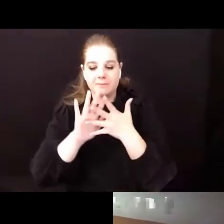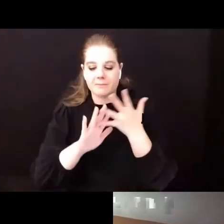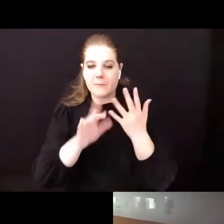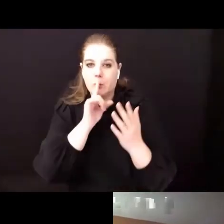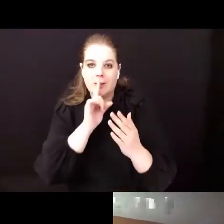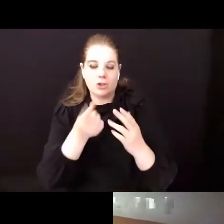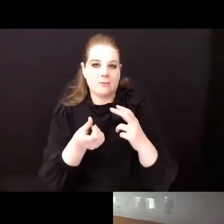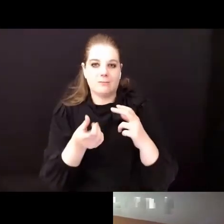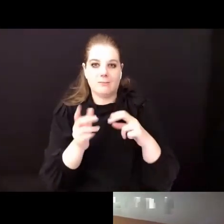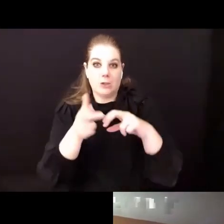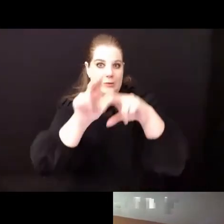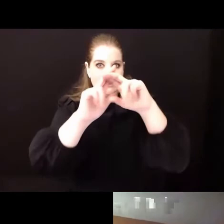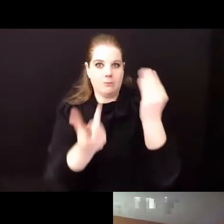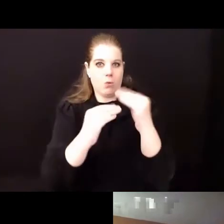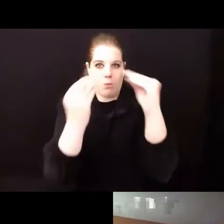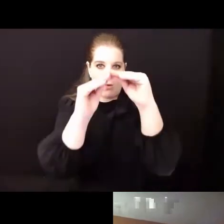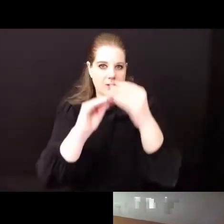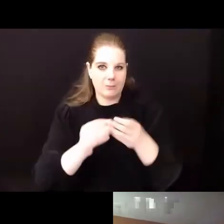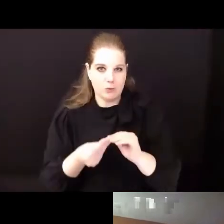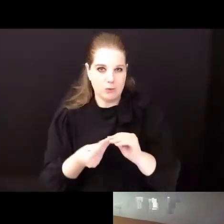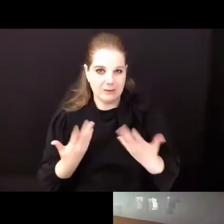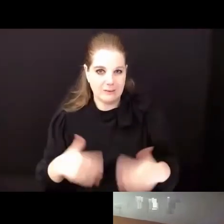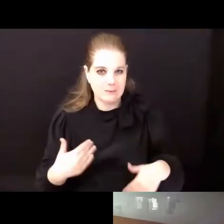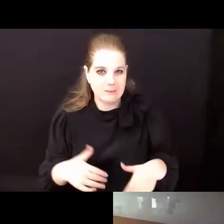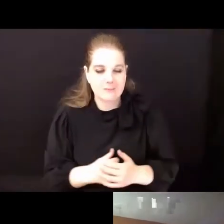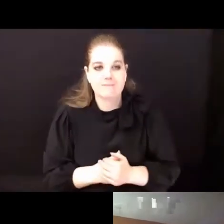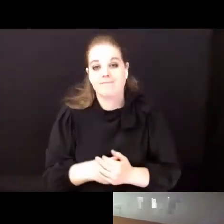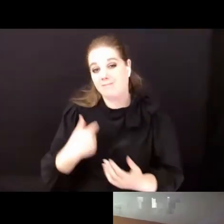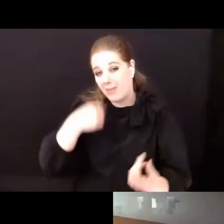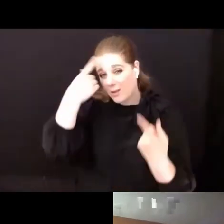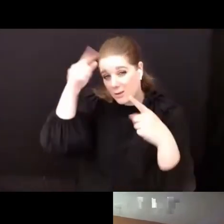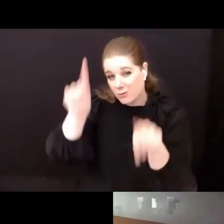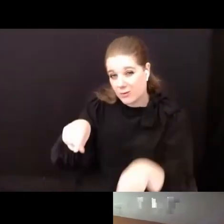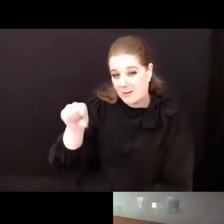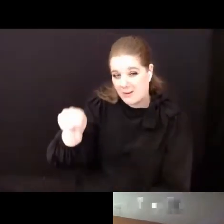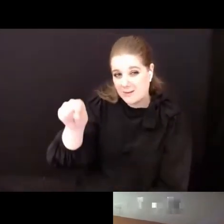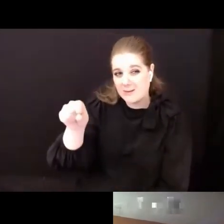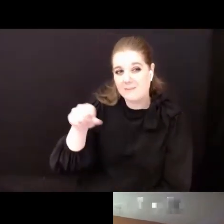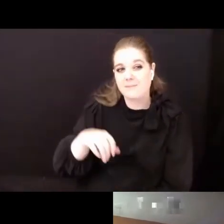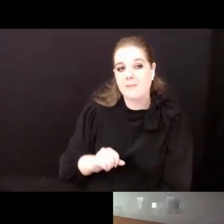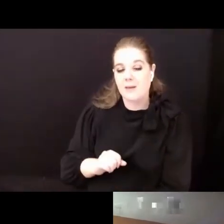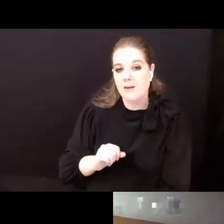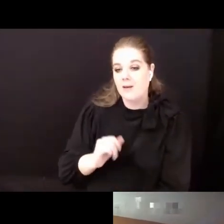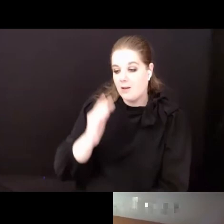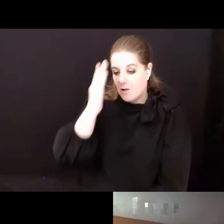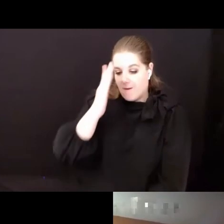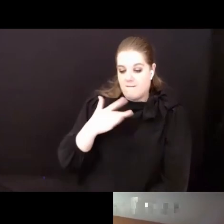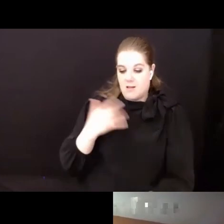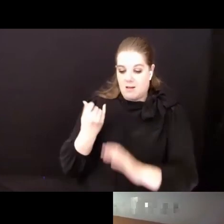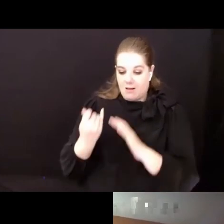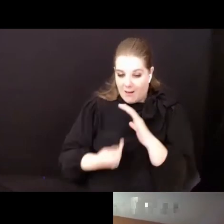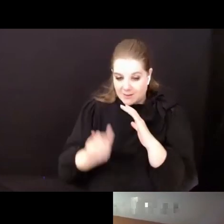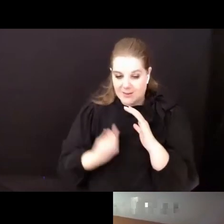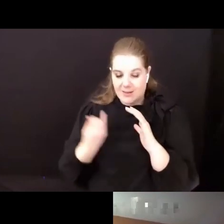I agree. I believe that a lot of being isolated and being alone, we know it